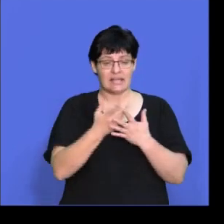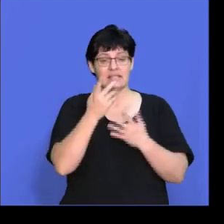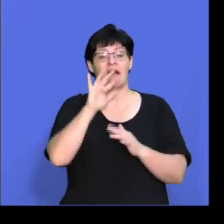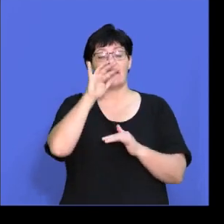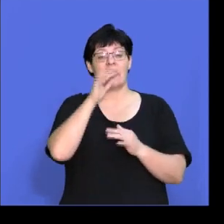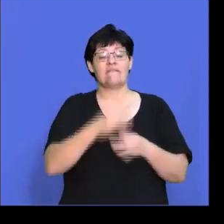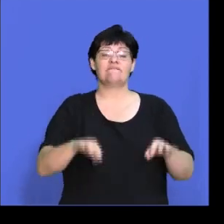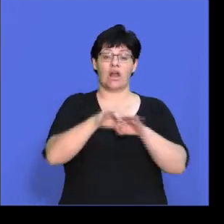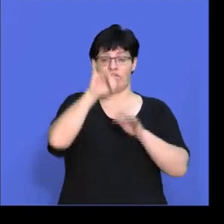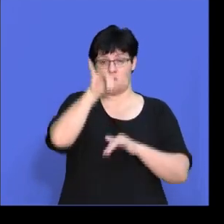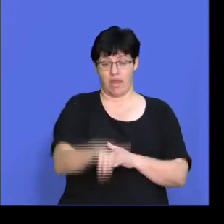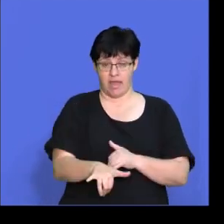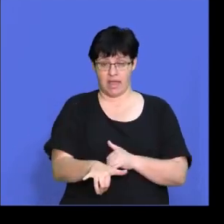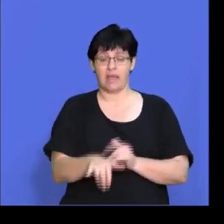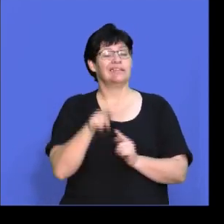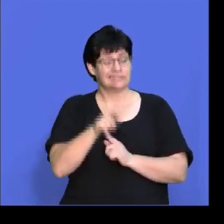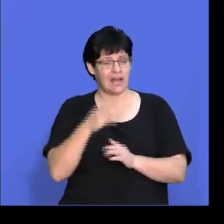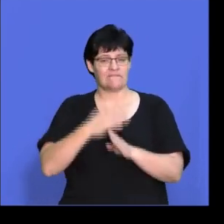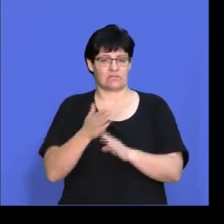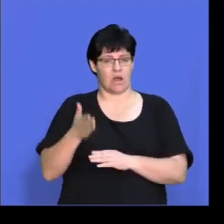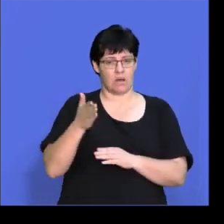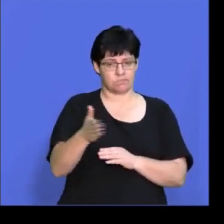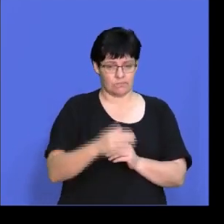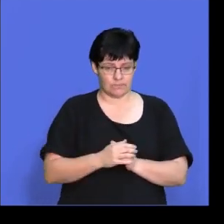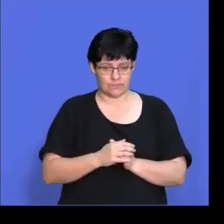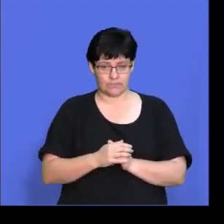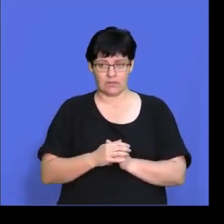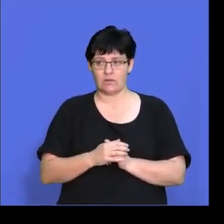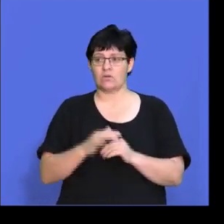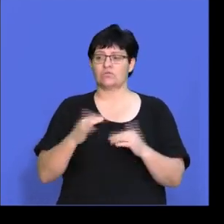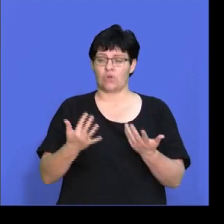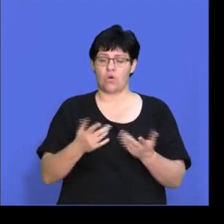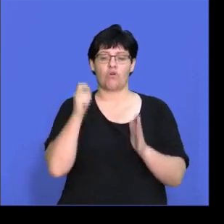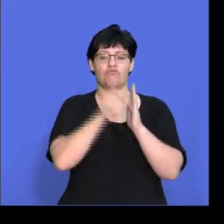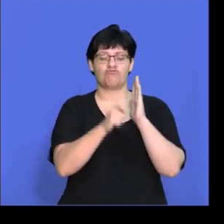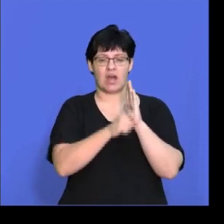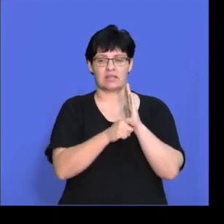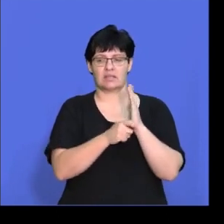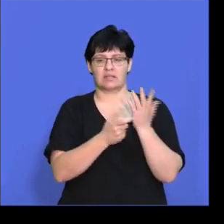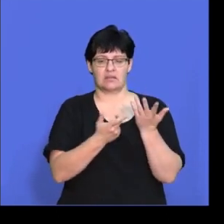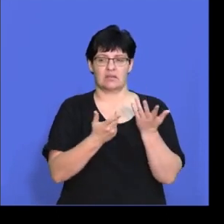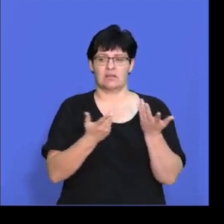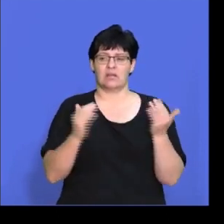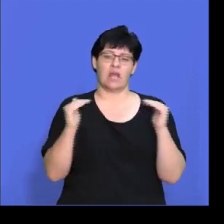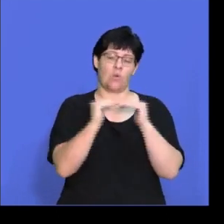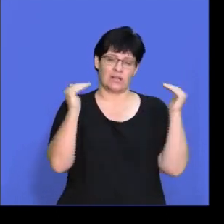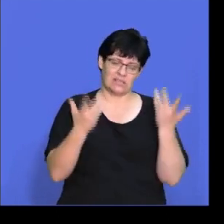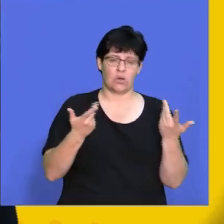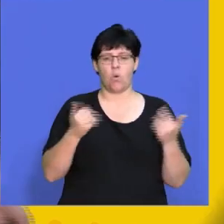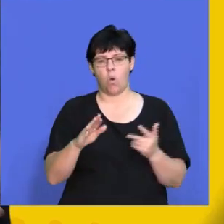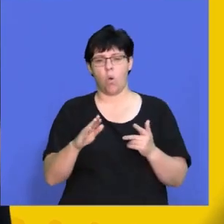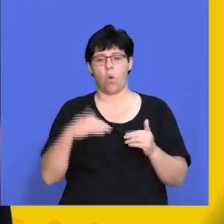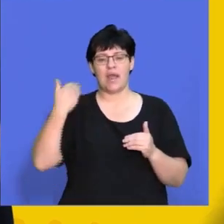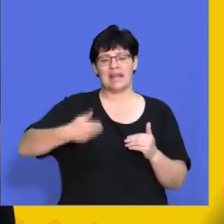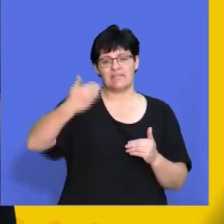of y for which this function exists, that exponential function. So we can write an inequality. You can use an inequality, or you could